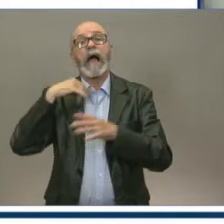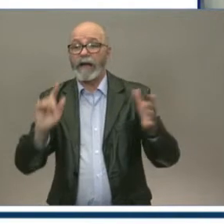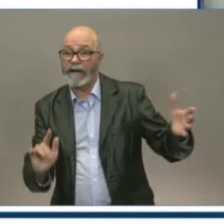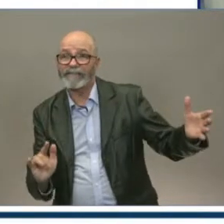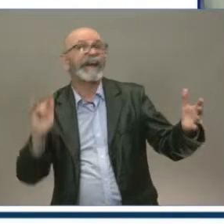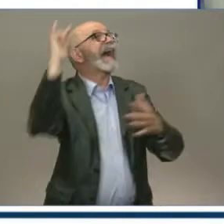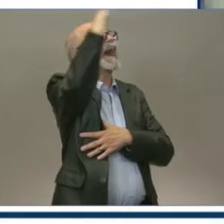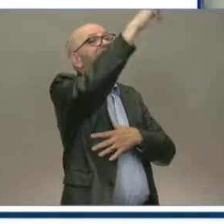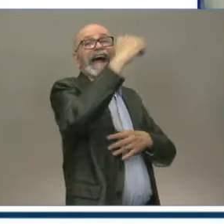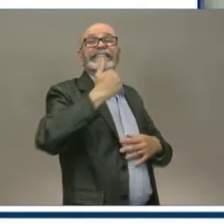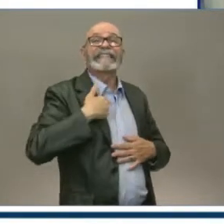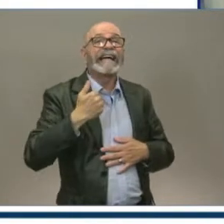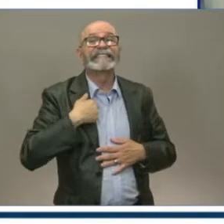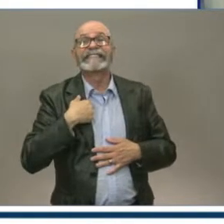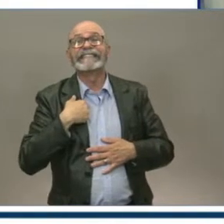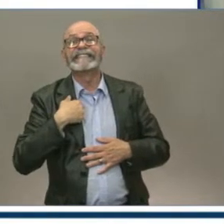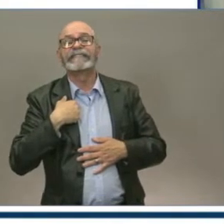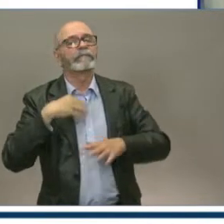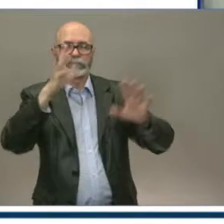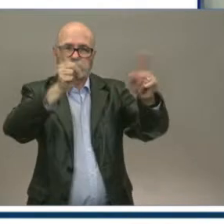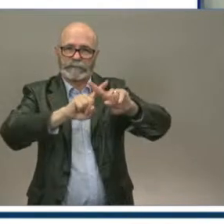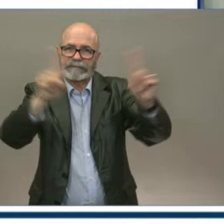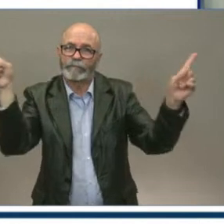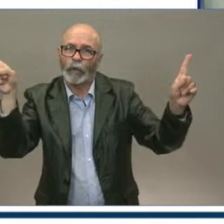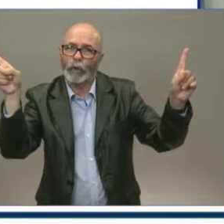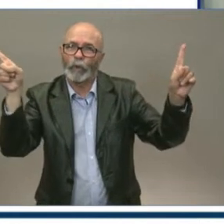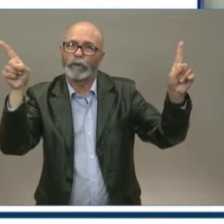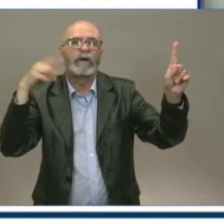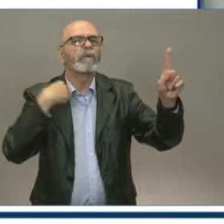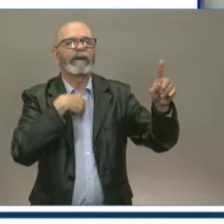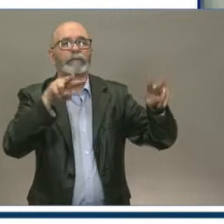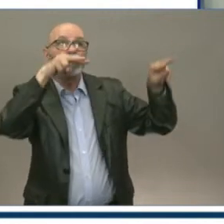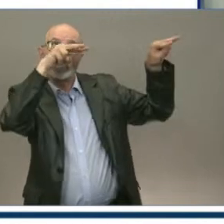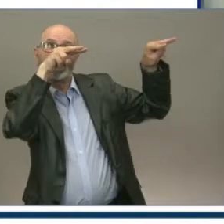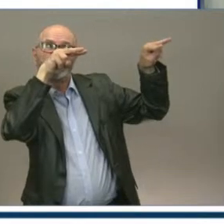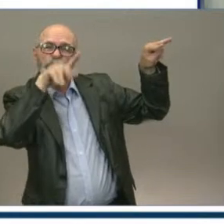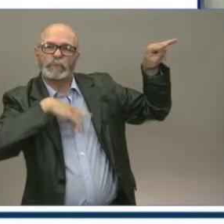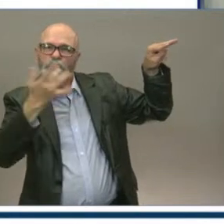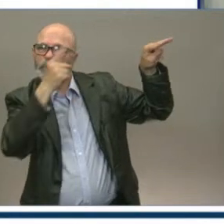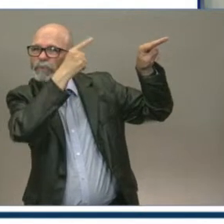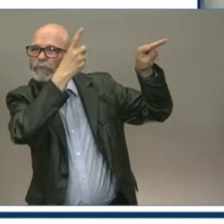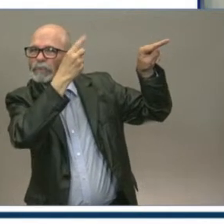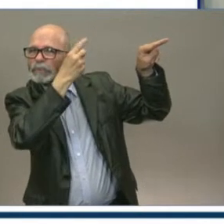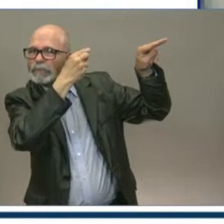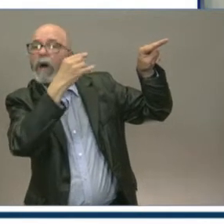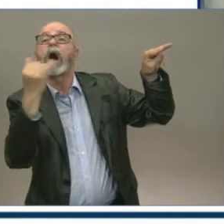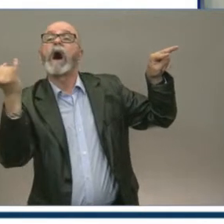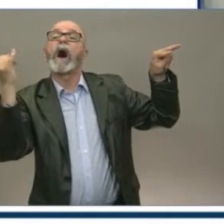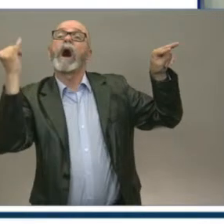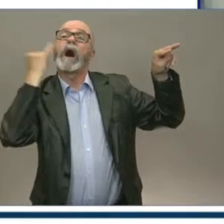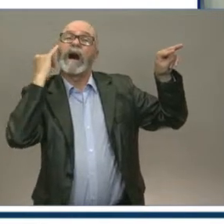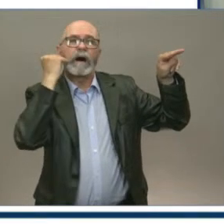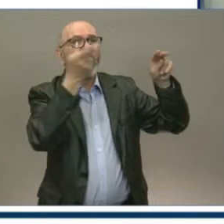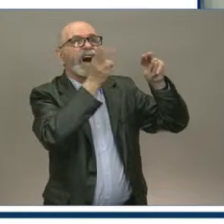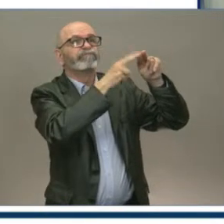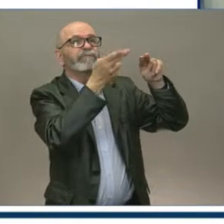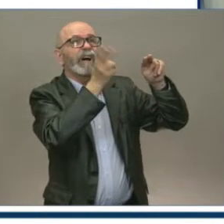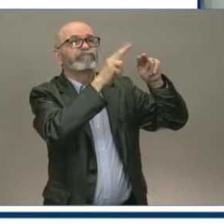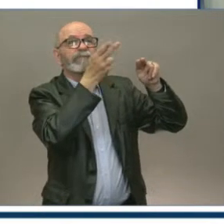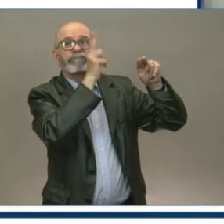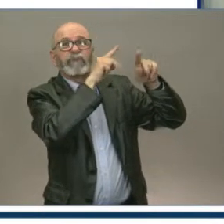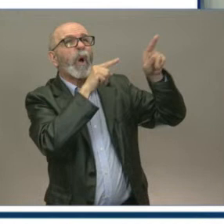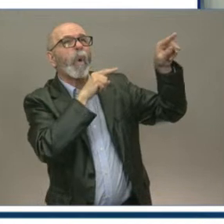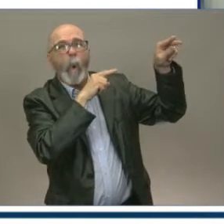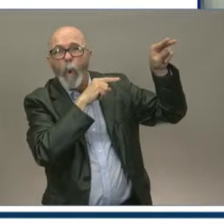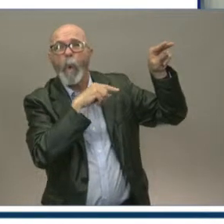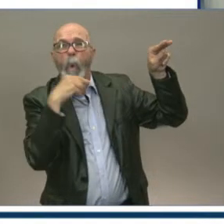this on a daily basis, and we will not hesitate to shut our border down if there is an increase in activity near our borders in